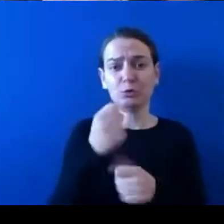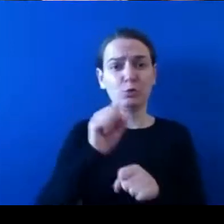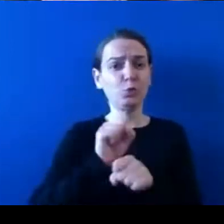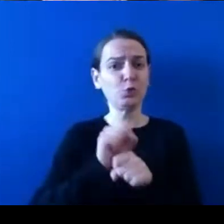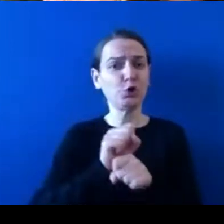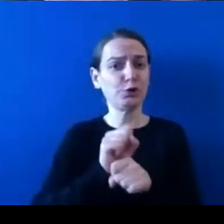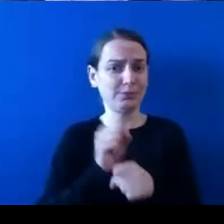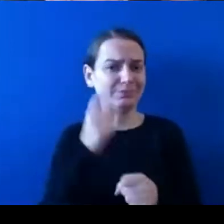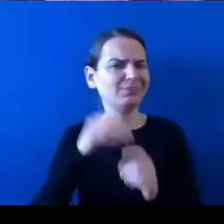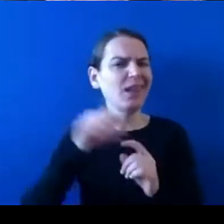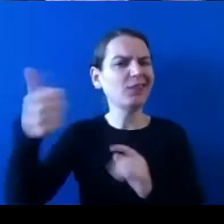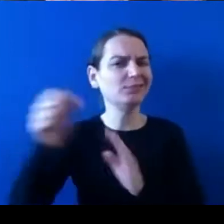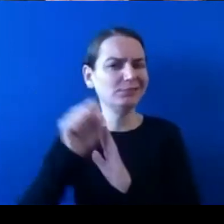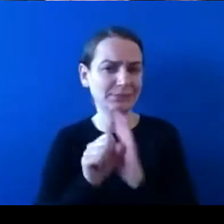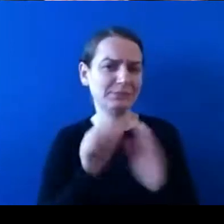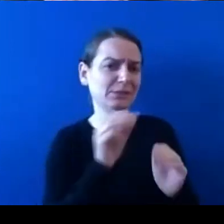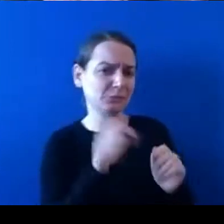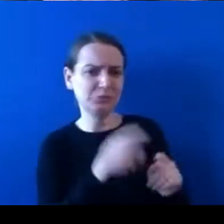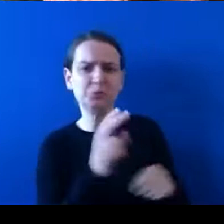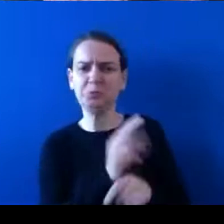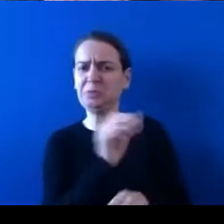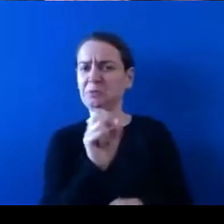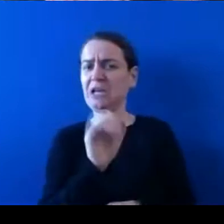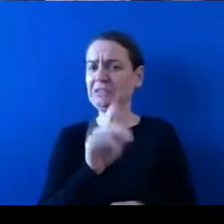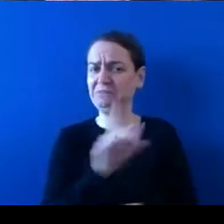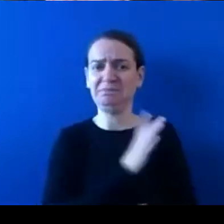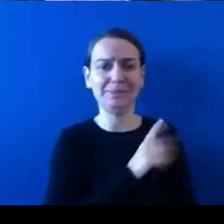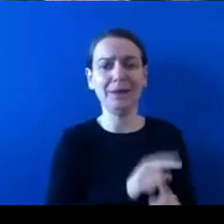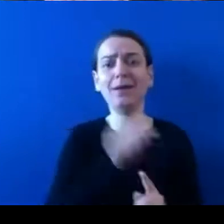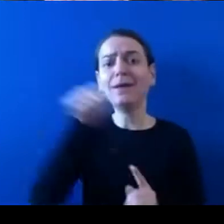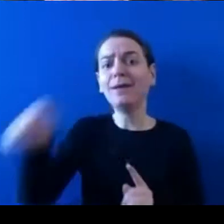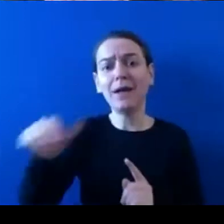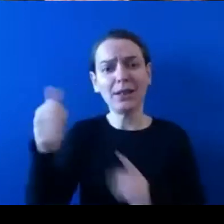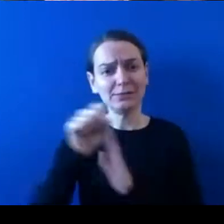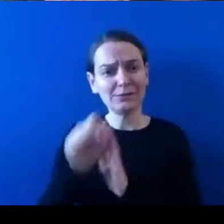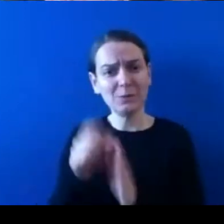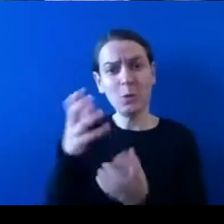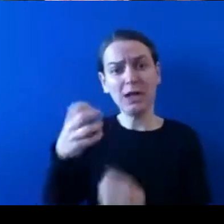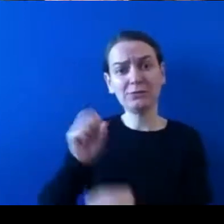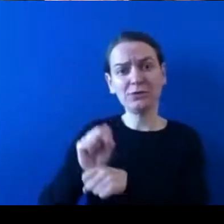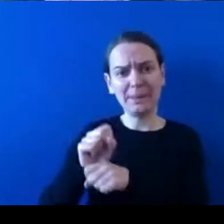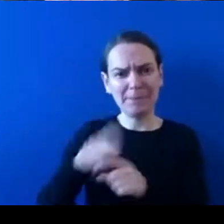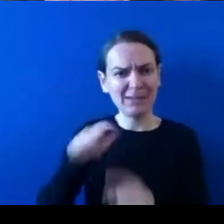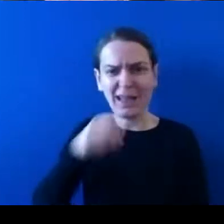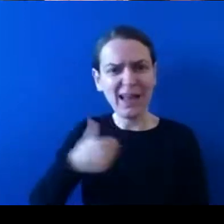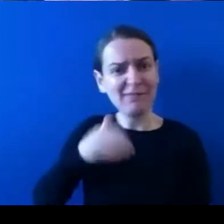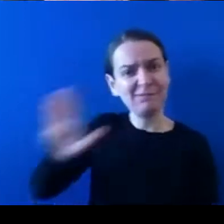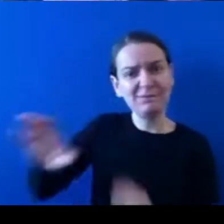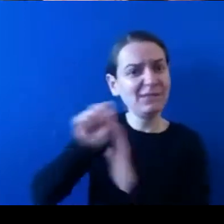of glasses on top of an eye report. You have to remember that you are going to be the